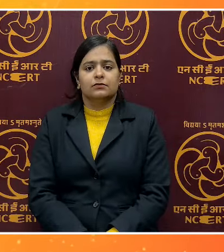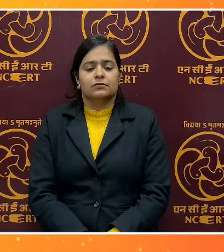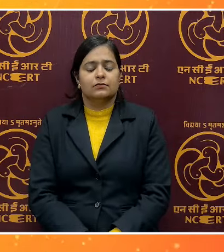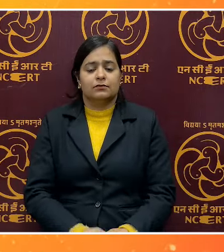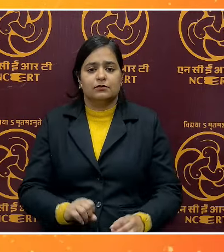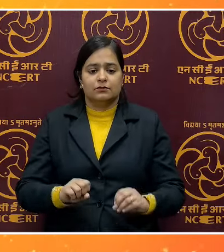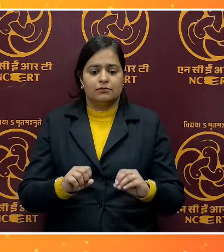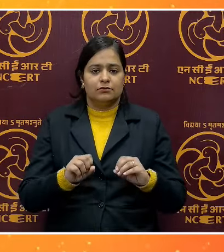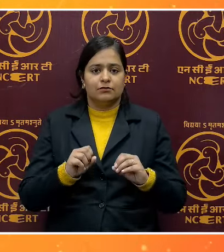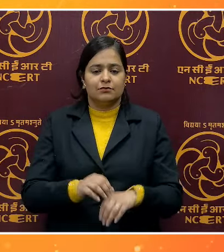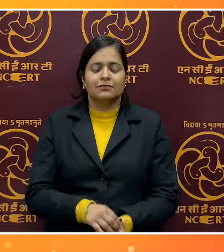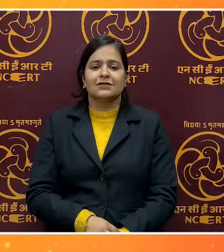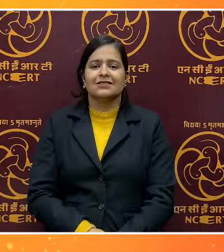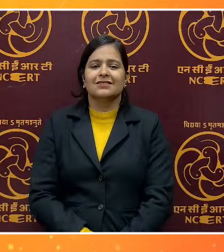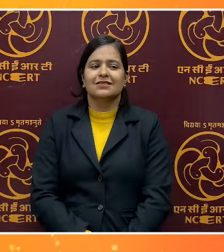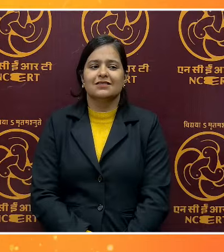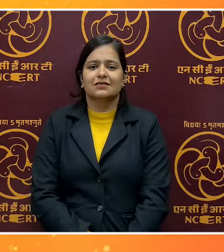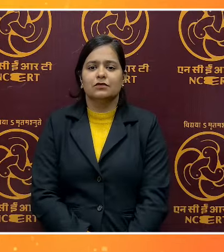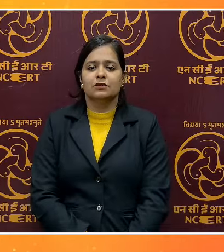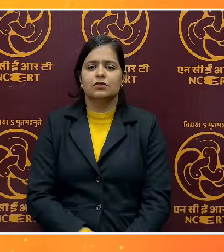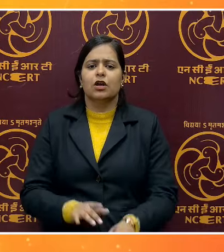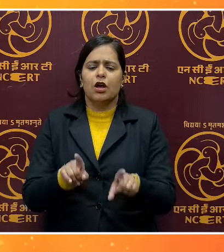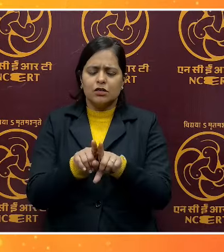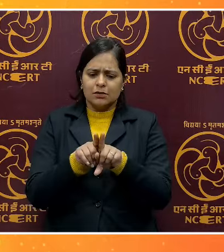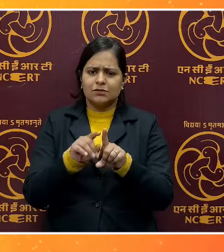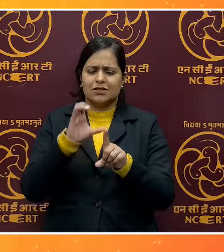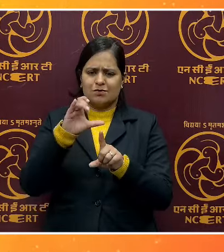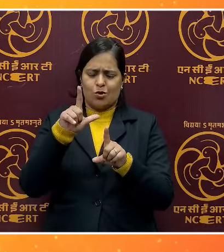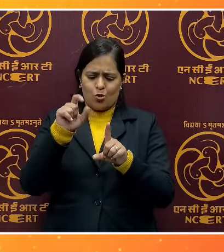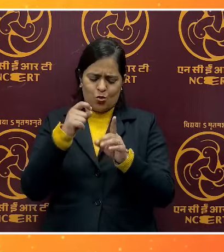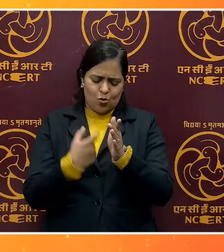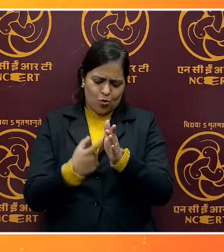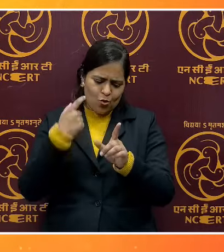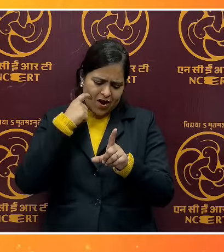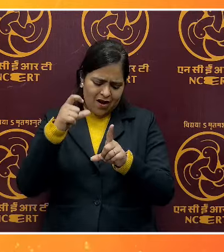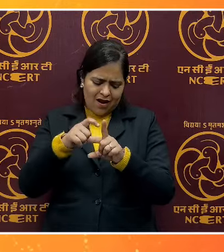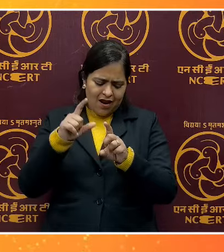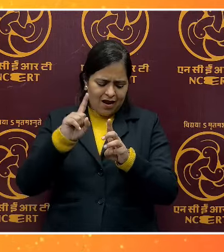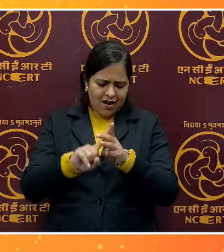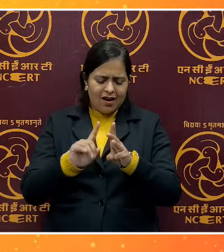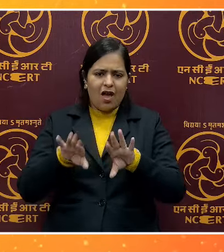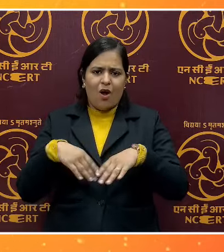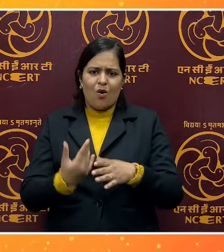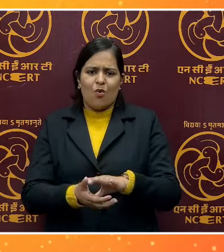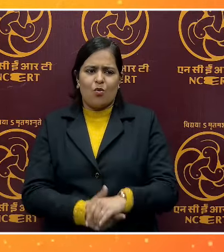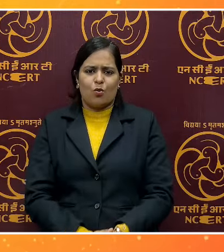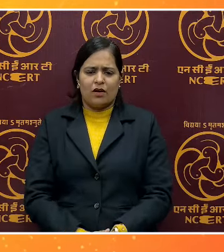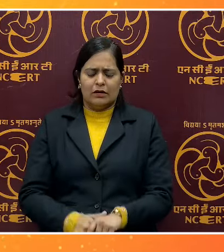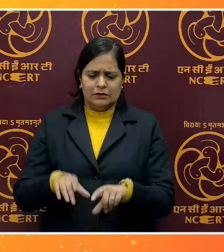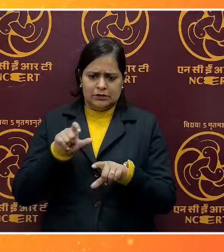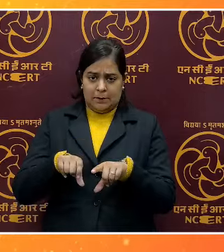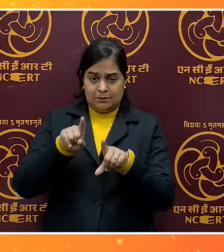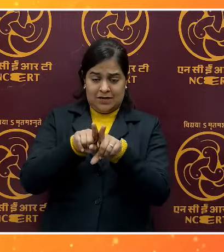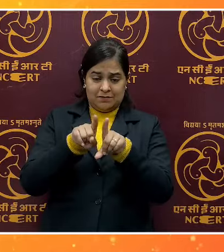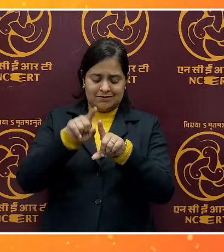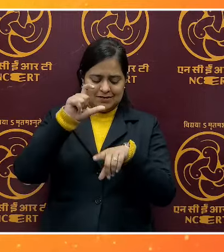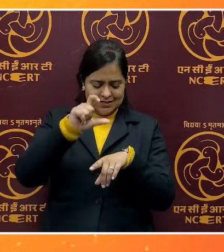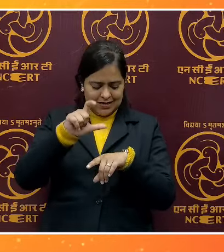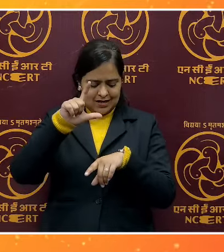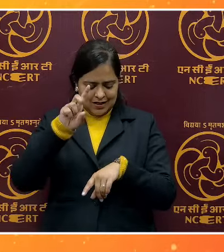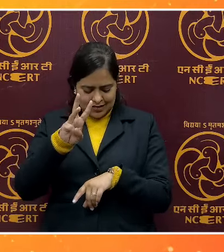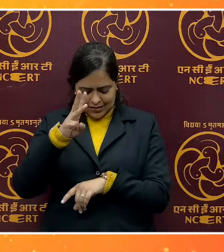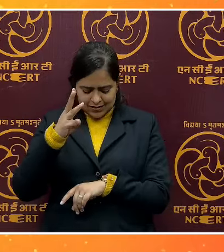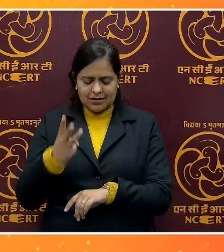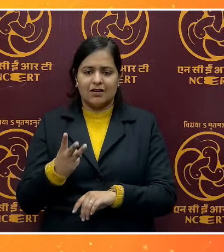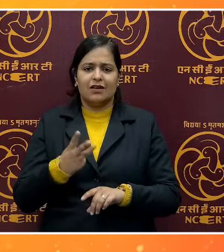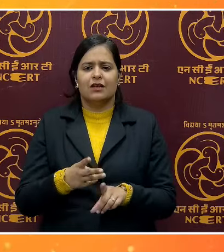How many chlorides should we come to create the oxidation state of central metal atom 3? So, Cl3 will be come